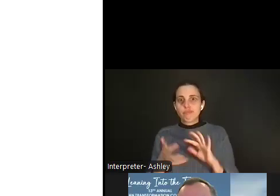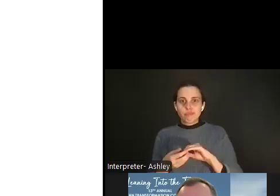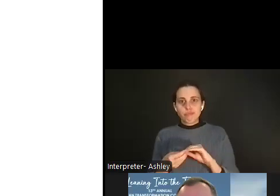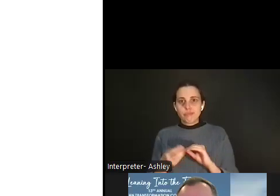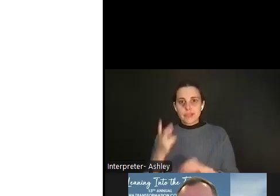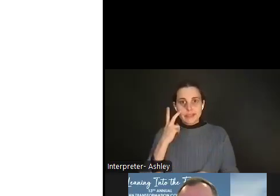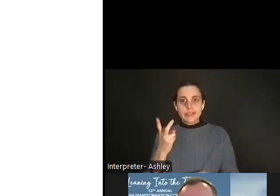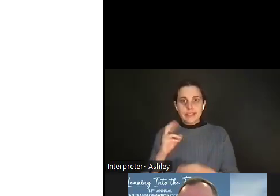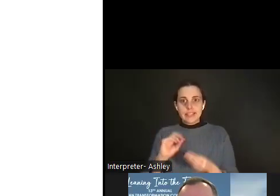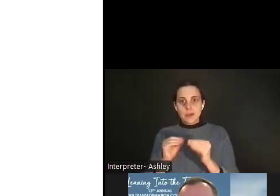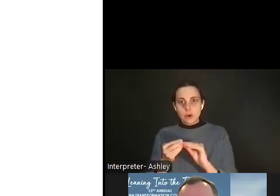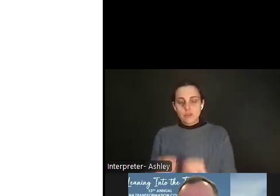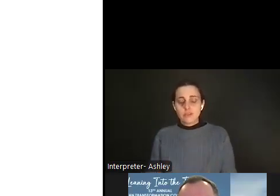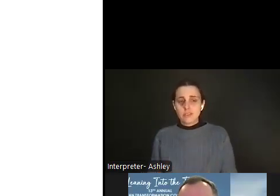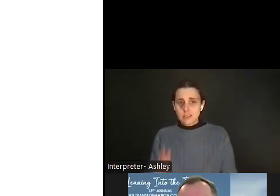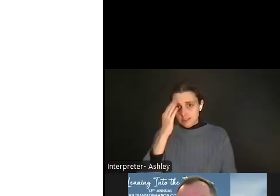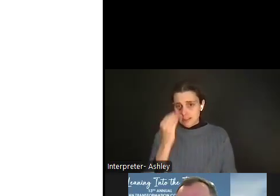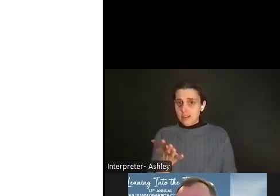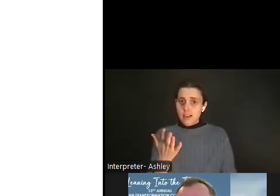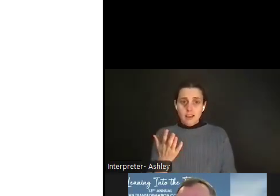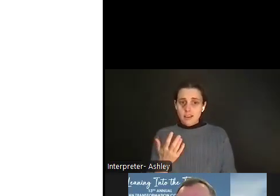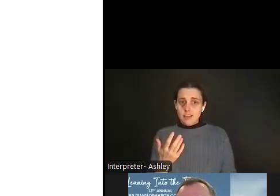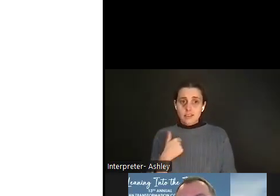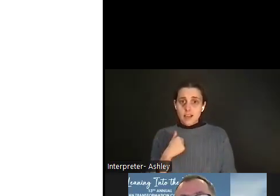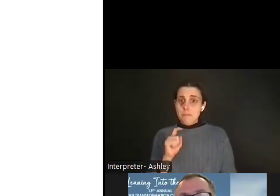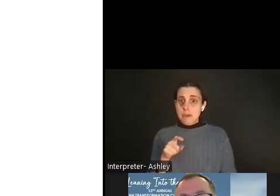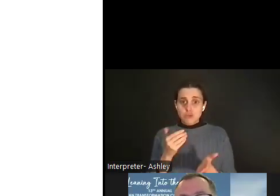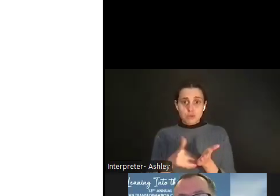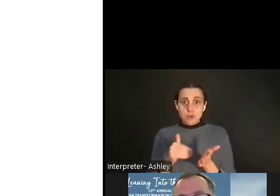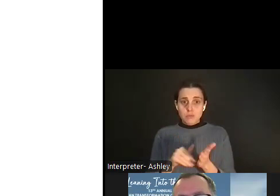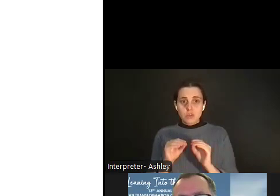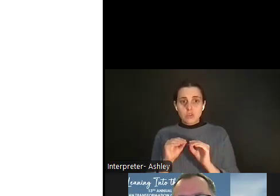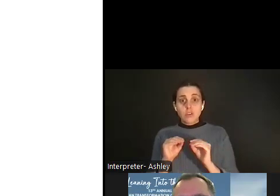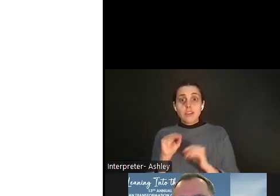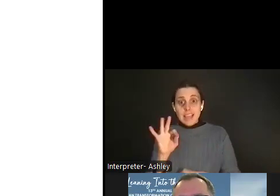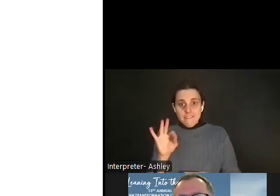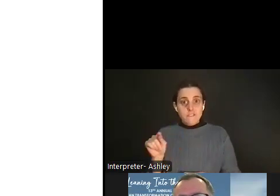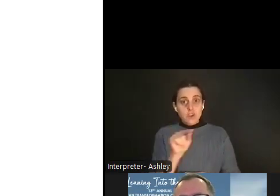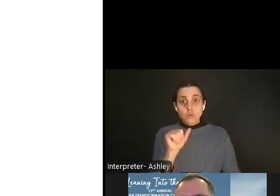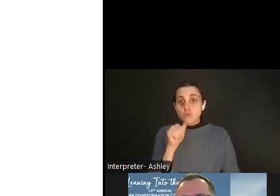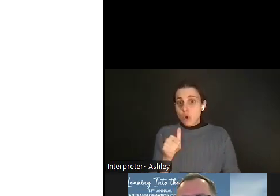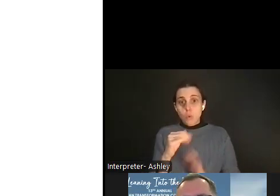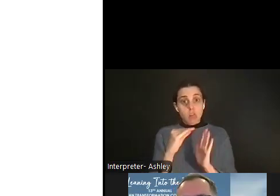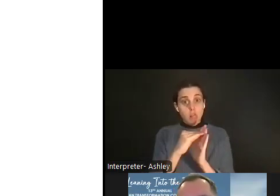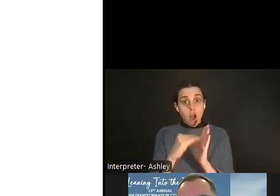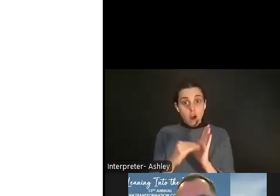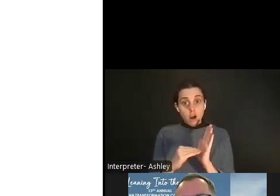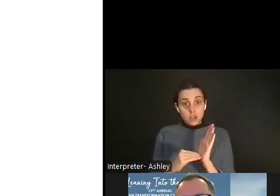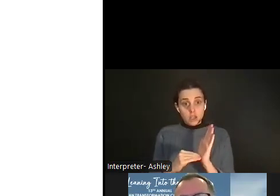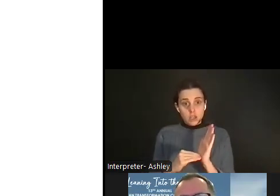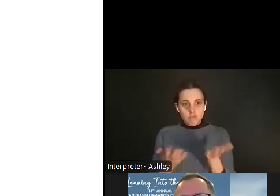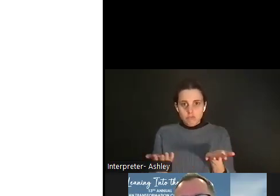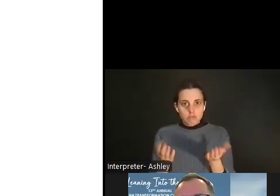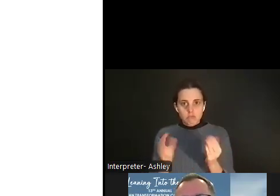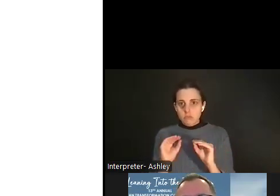say enough that if there are no logging of the PIs, there is no OE program, because we have no idea what happens to